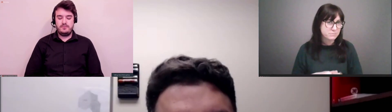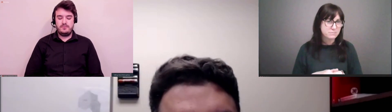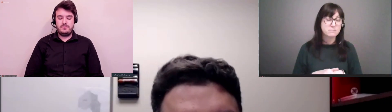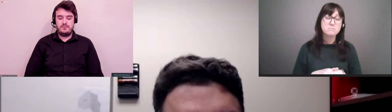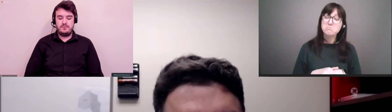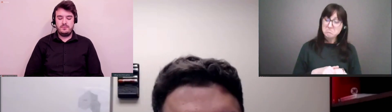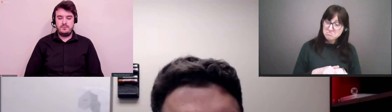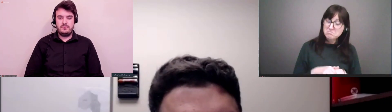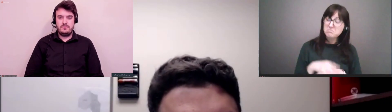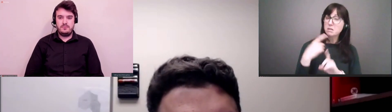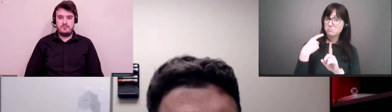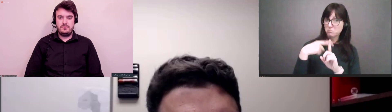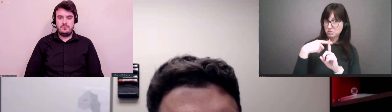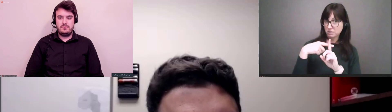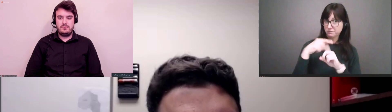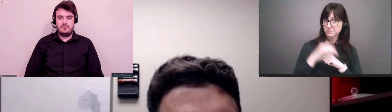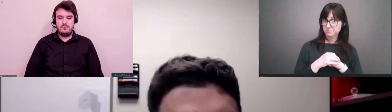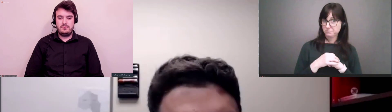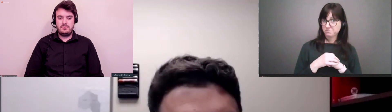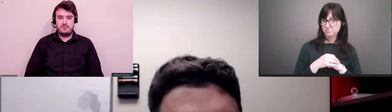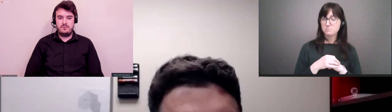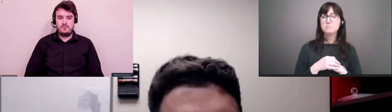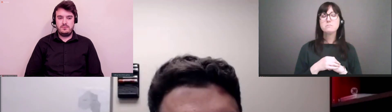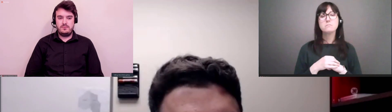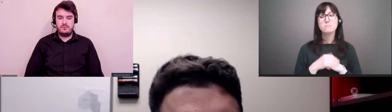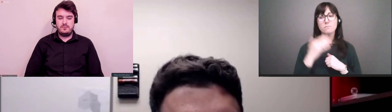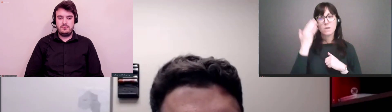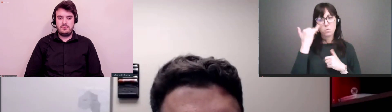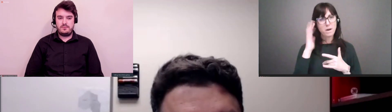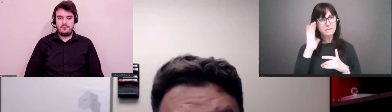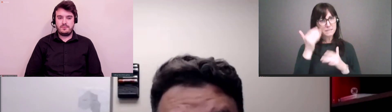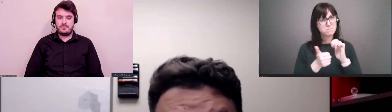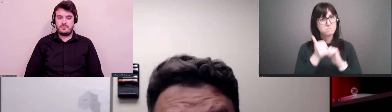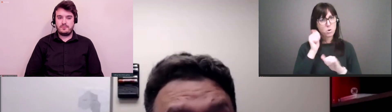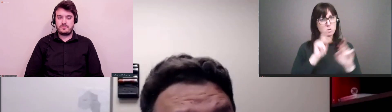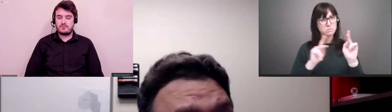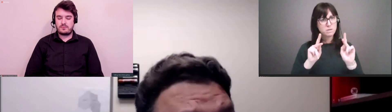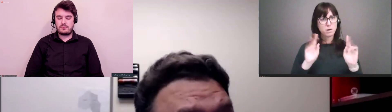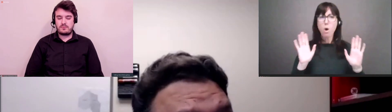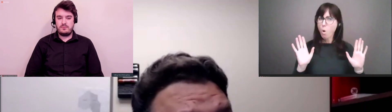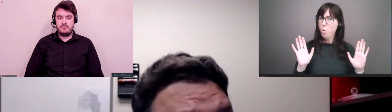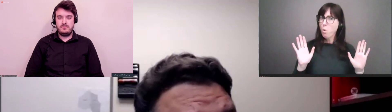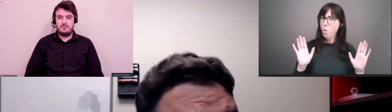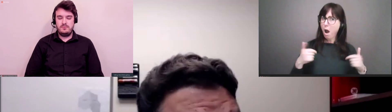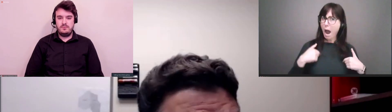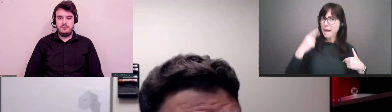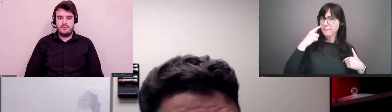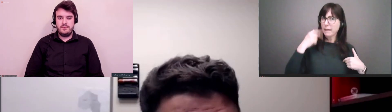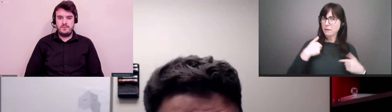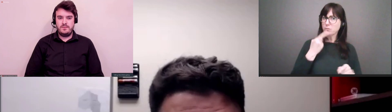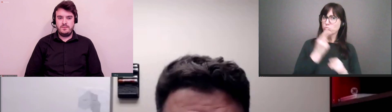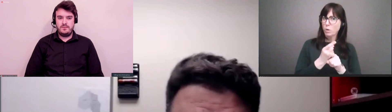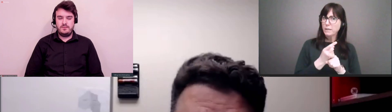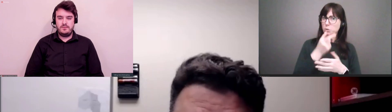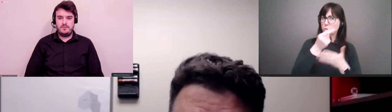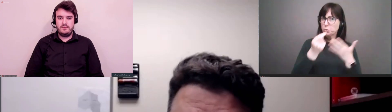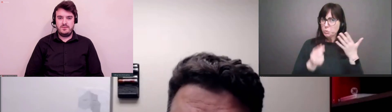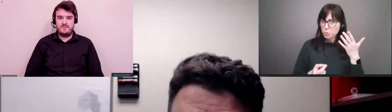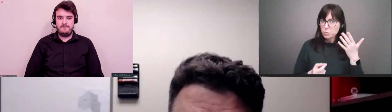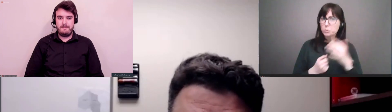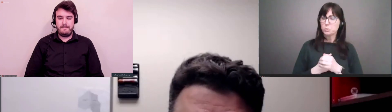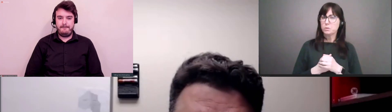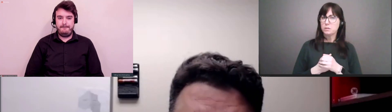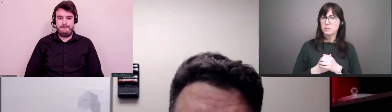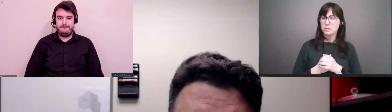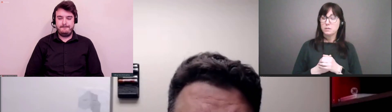out of this is that the vast majority were saying we think we're taking the right steps. And so part